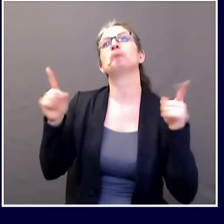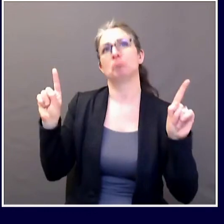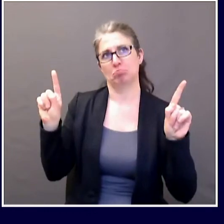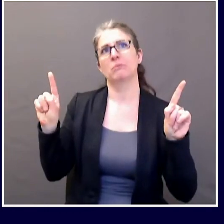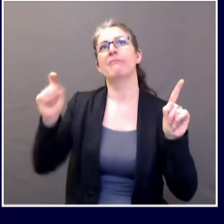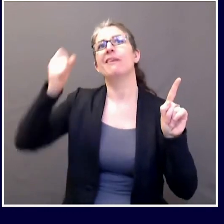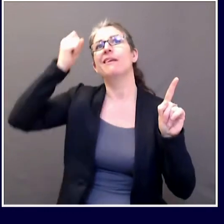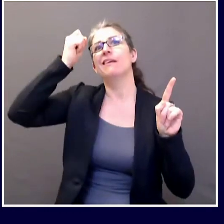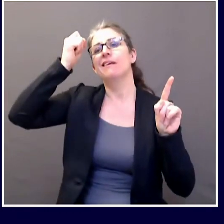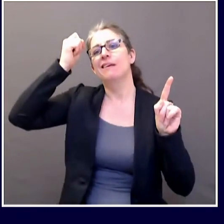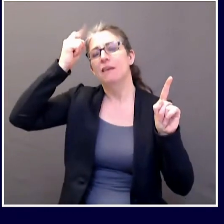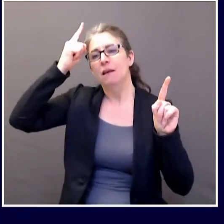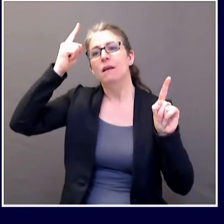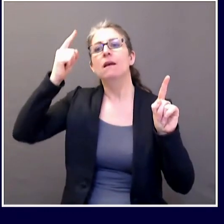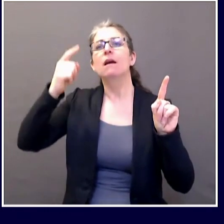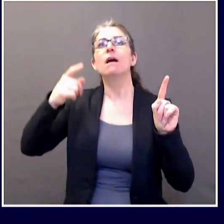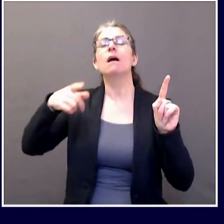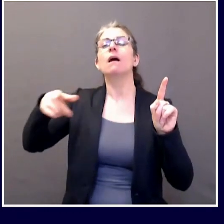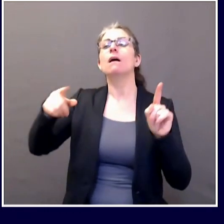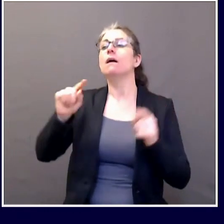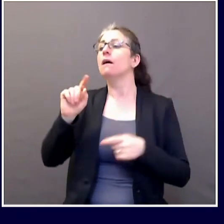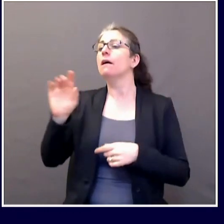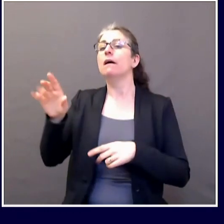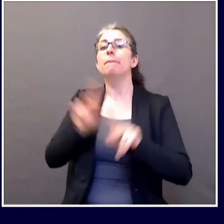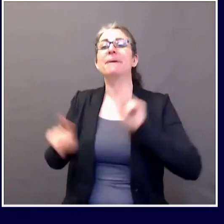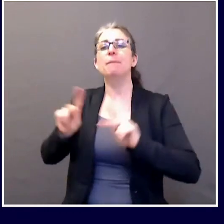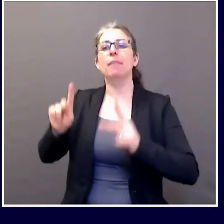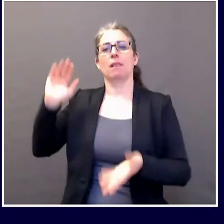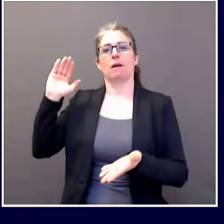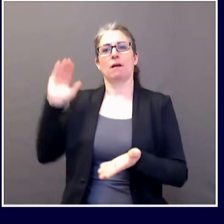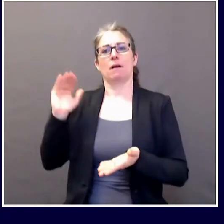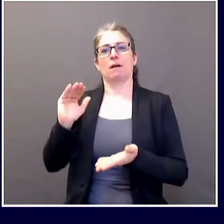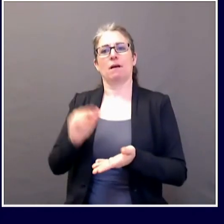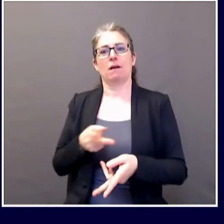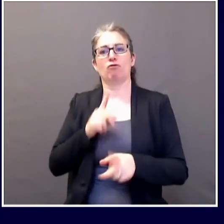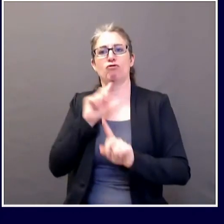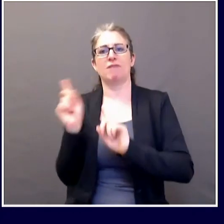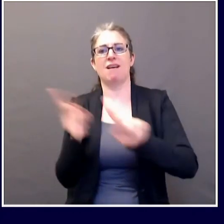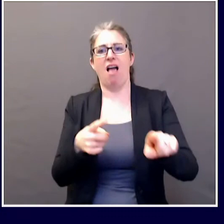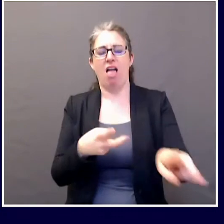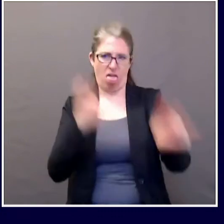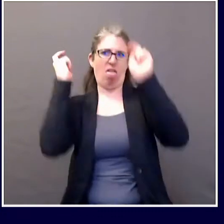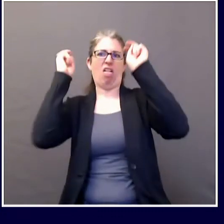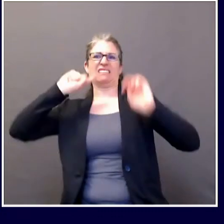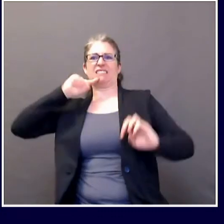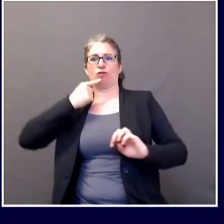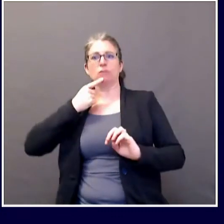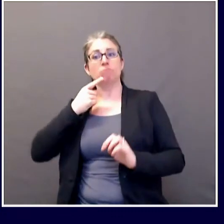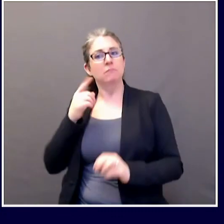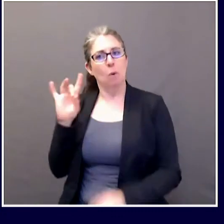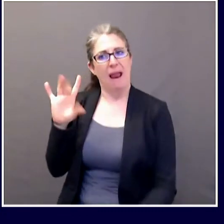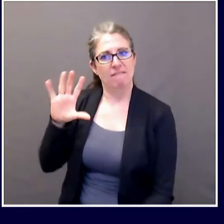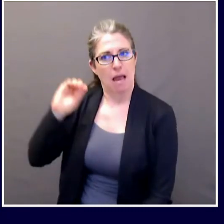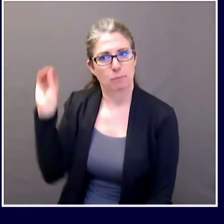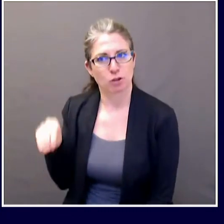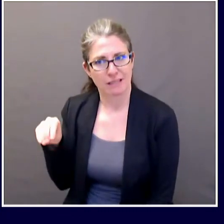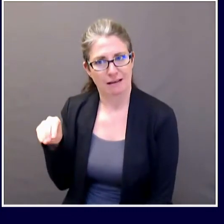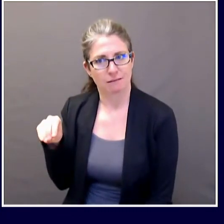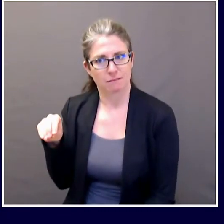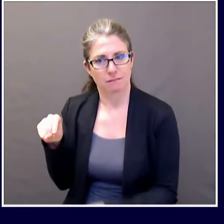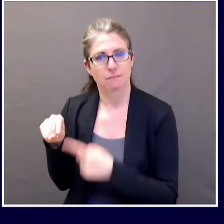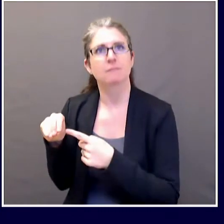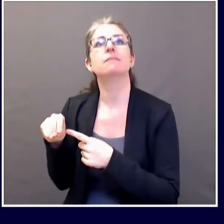Specifically, this vaccine was found to offer complete protection, a